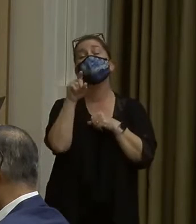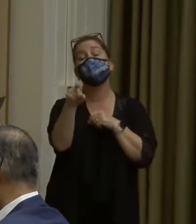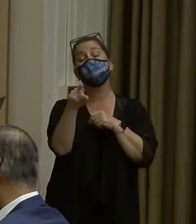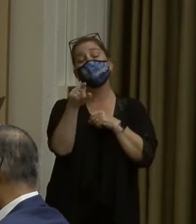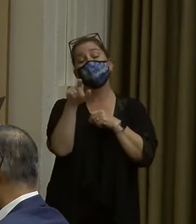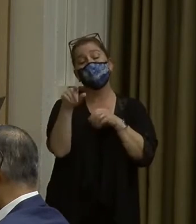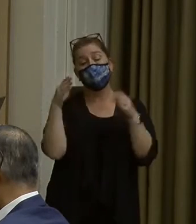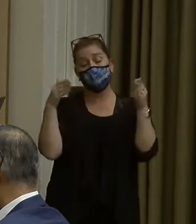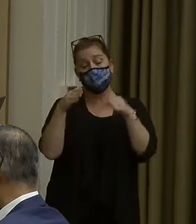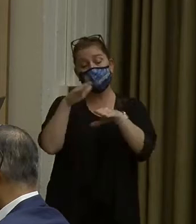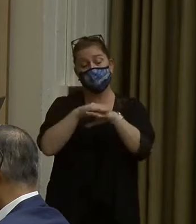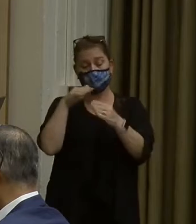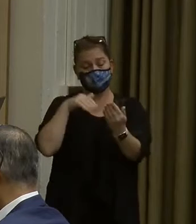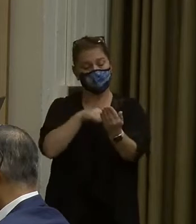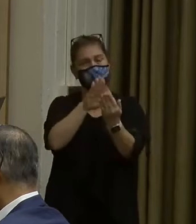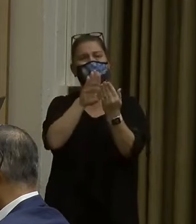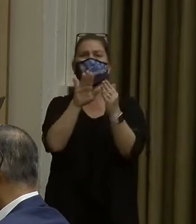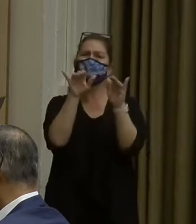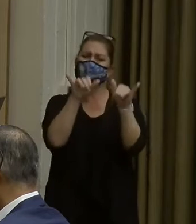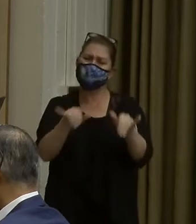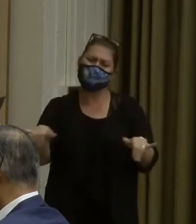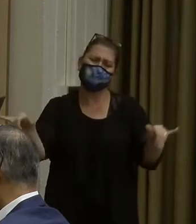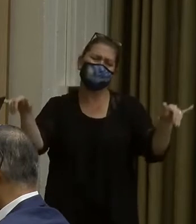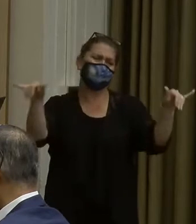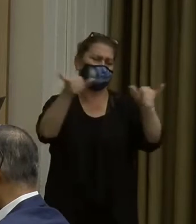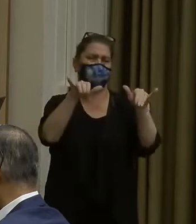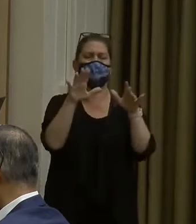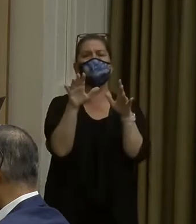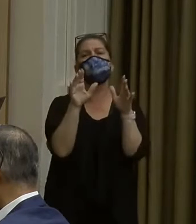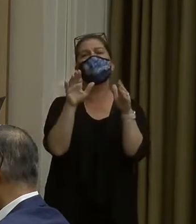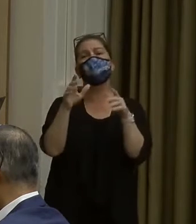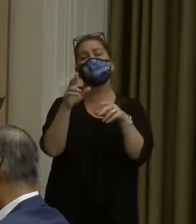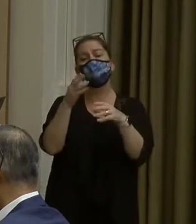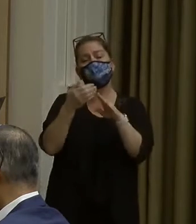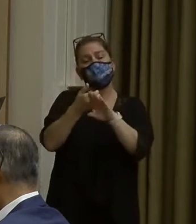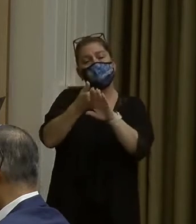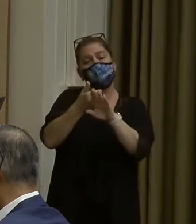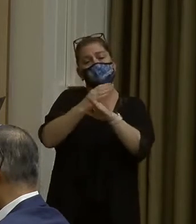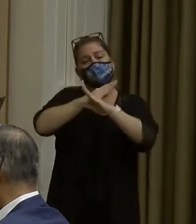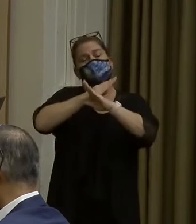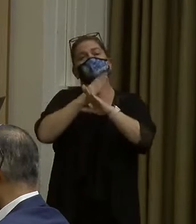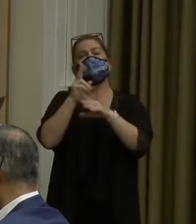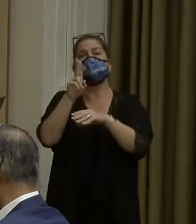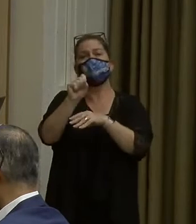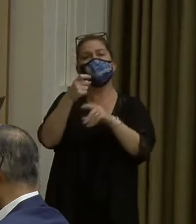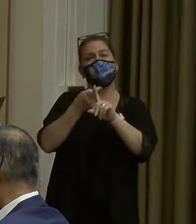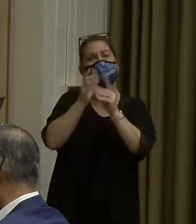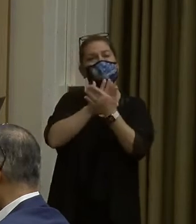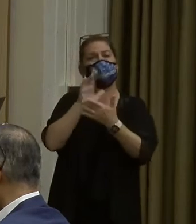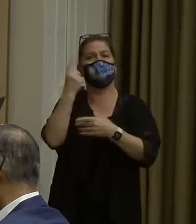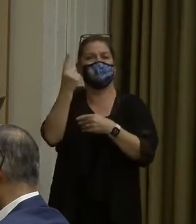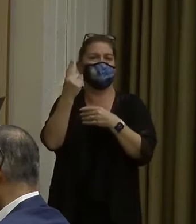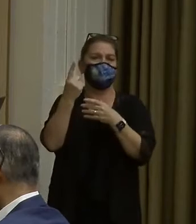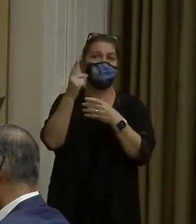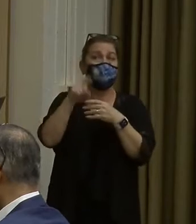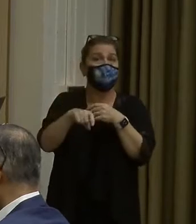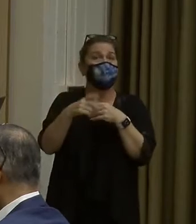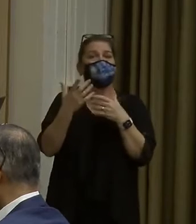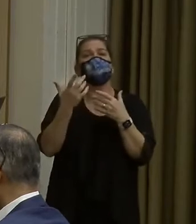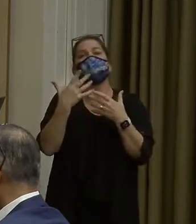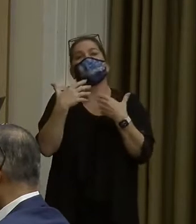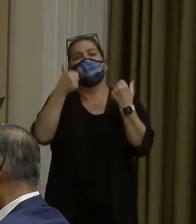work focuses on addressing the systemic barriers that prevent the U.S. from becoming what it could be, among the healthiest nations in the